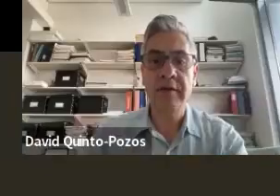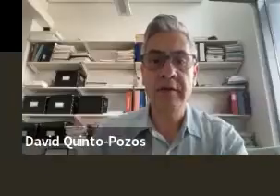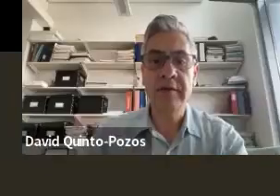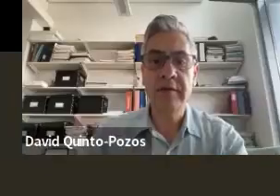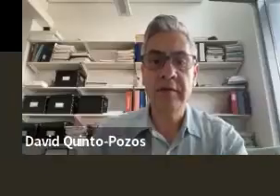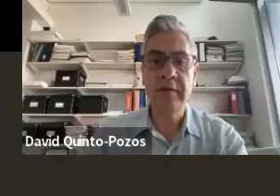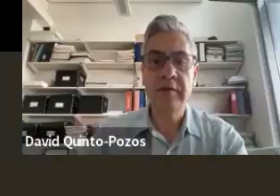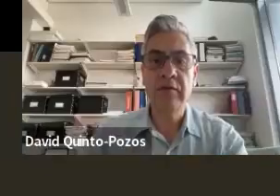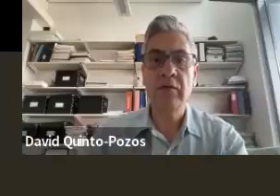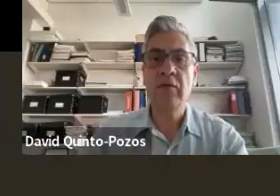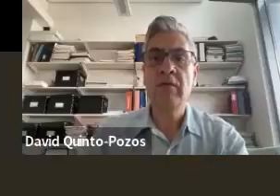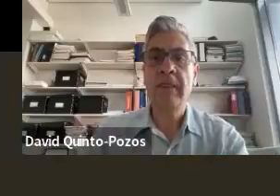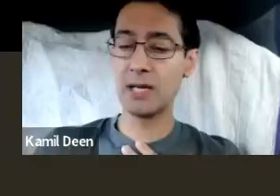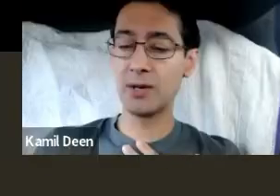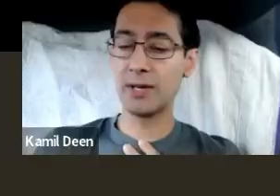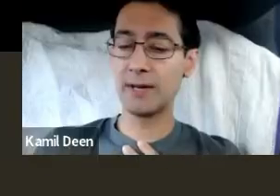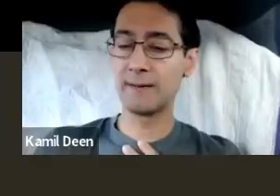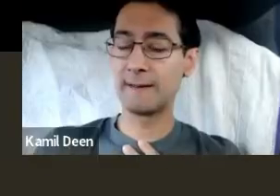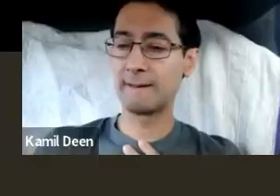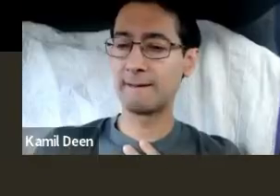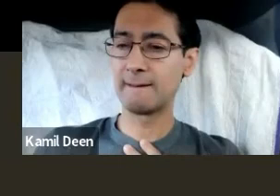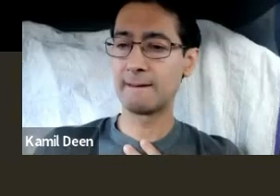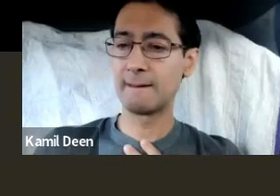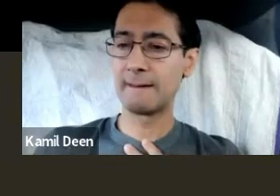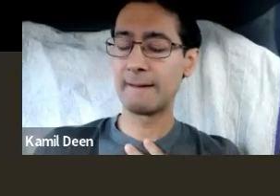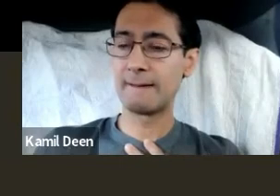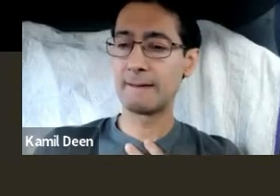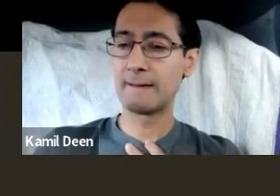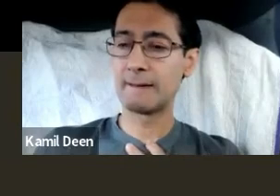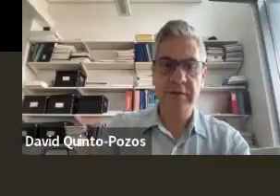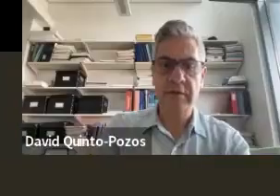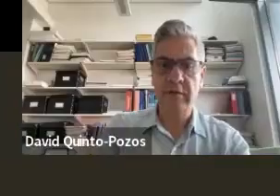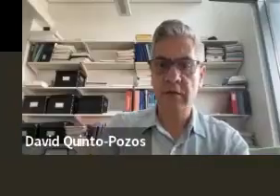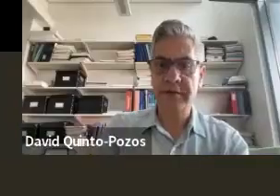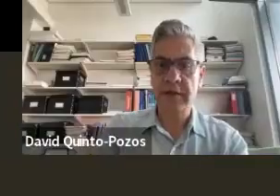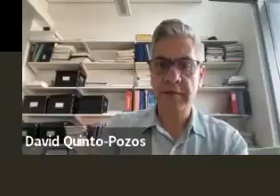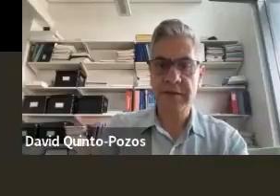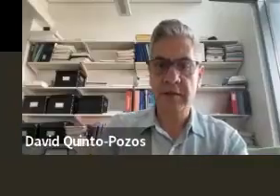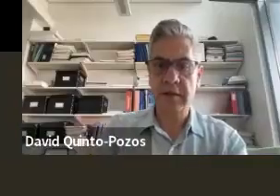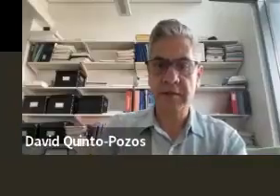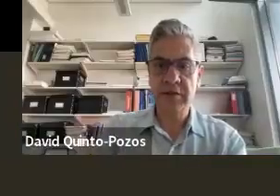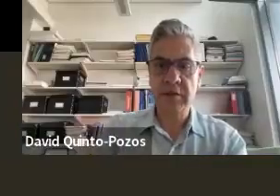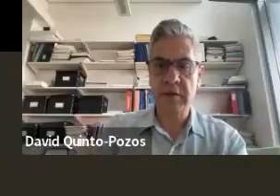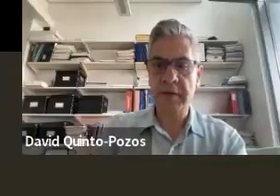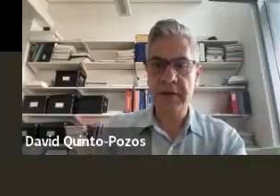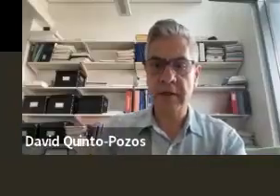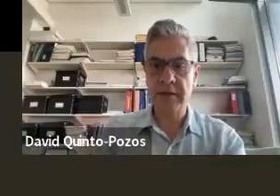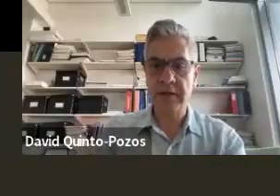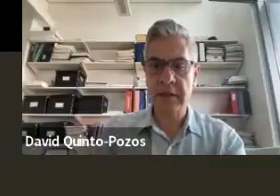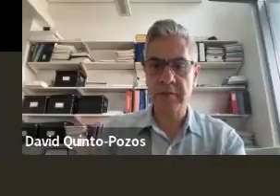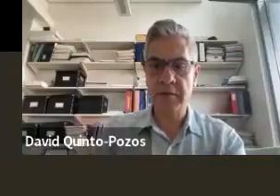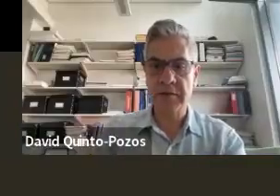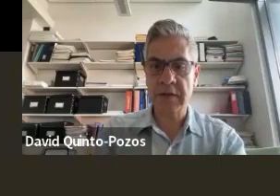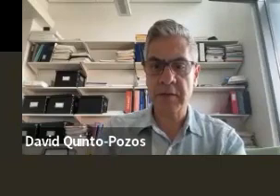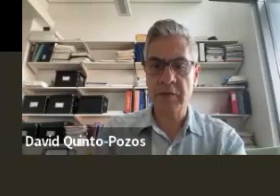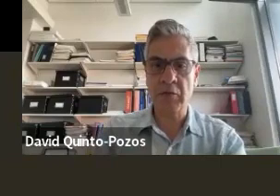seeing I Audrey because her camera's off, but I can see Taylor. Yeah. I I cannot for some reason. Why is that? Let me see. It might be that it's